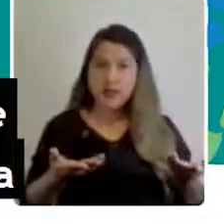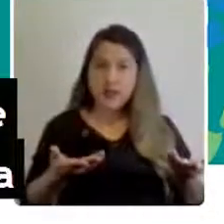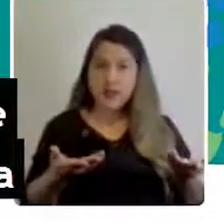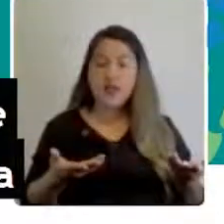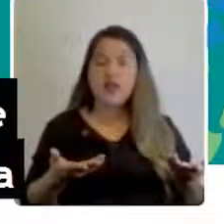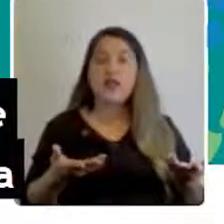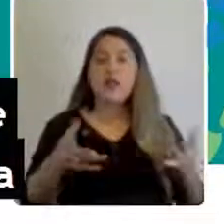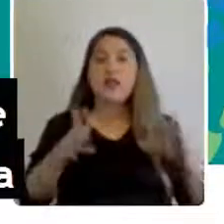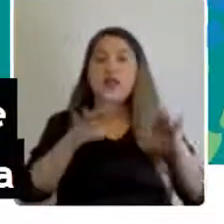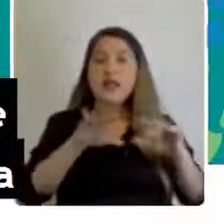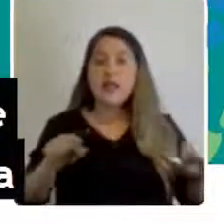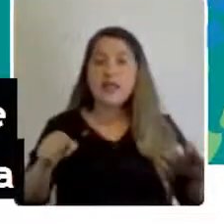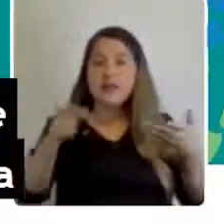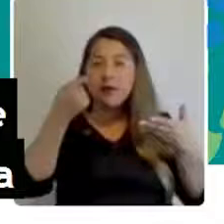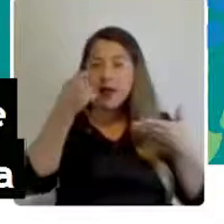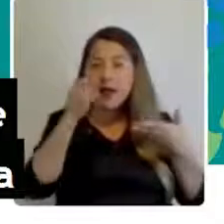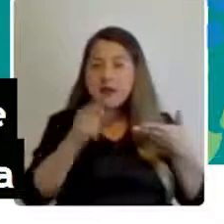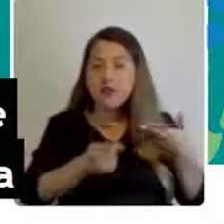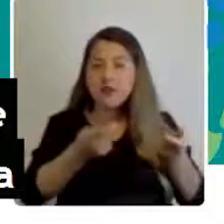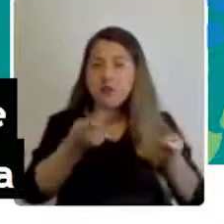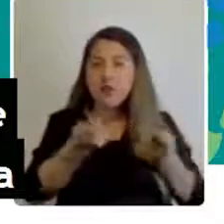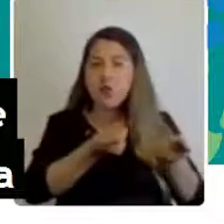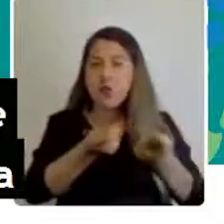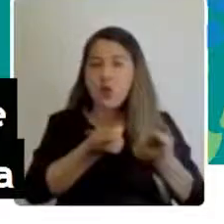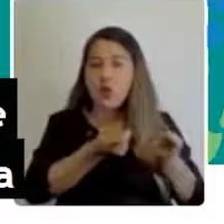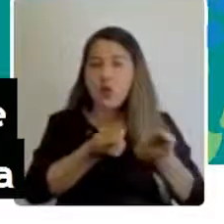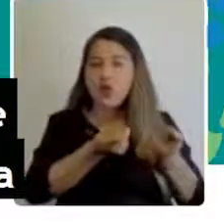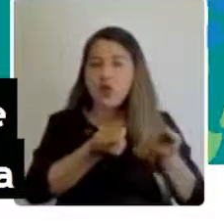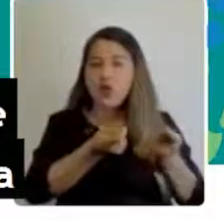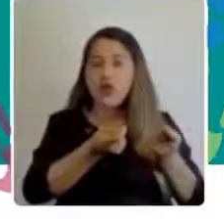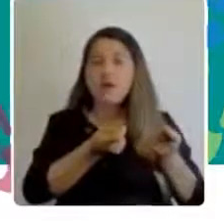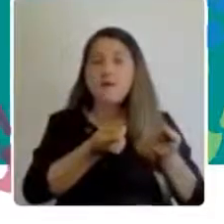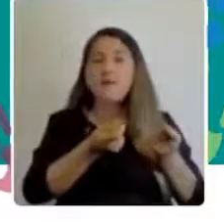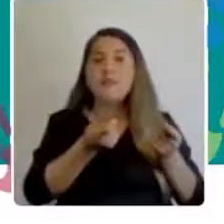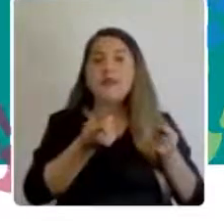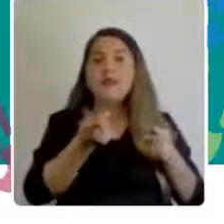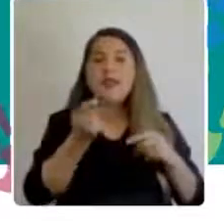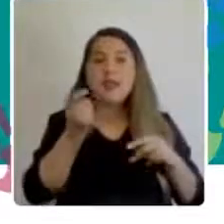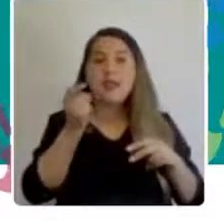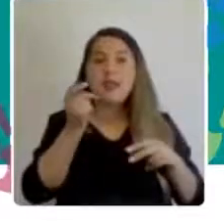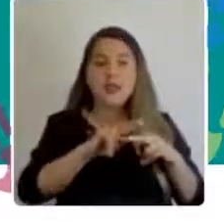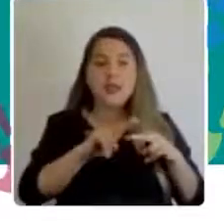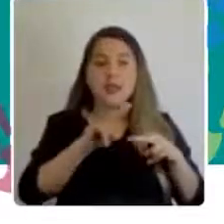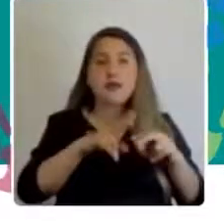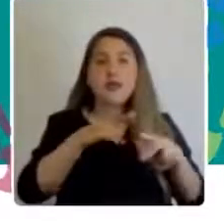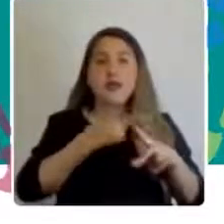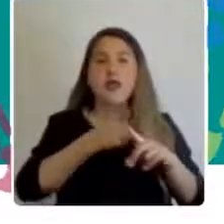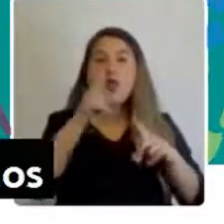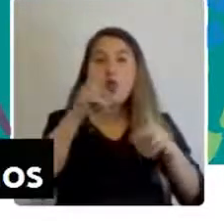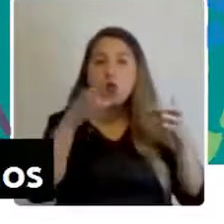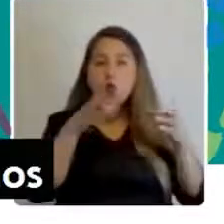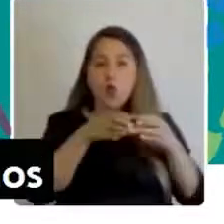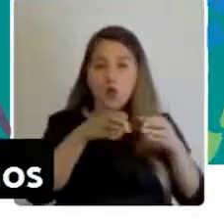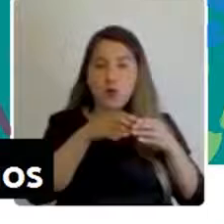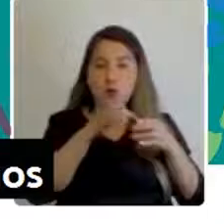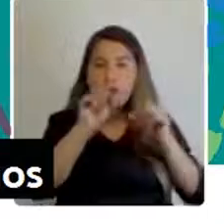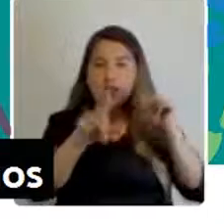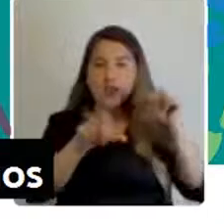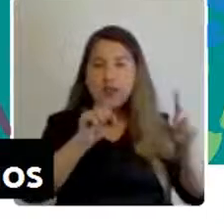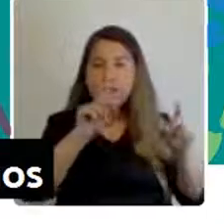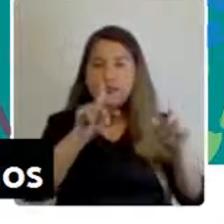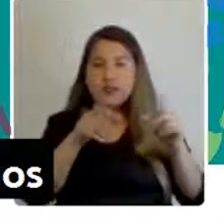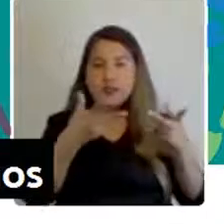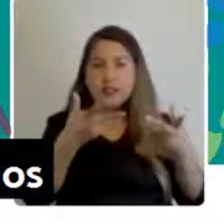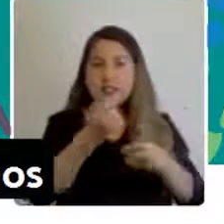state, that there generally is a patient advocacy group working with the industry, with the research investigators. I know here in the United